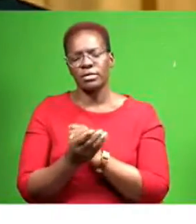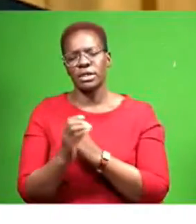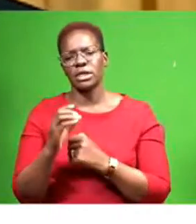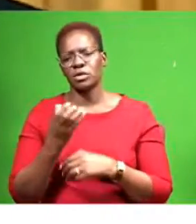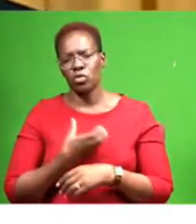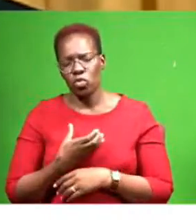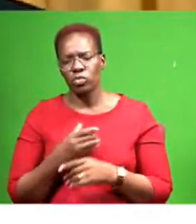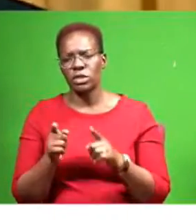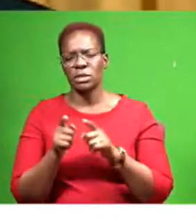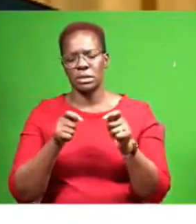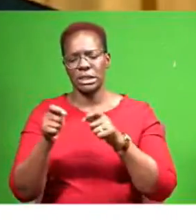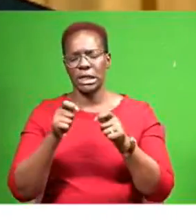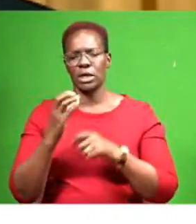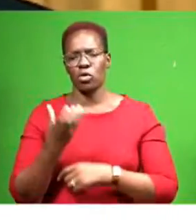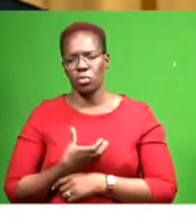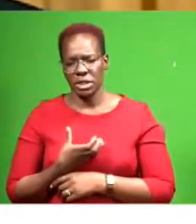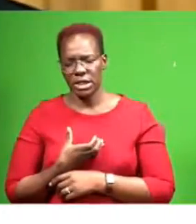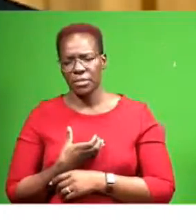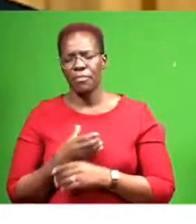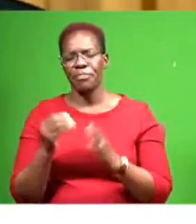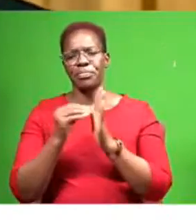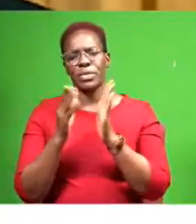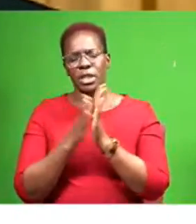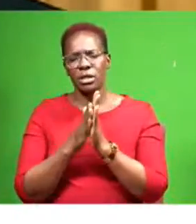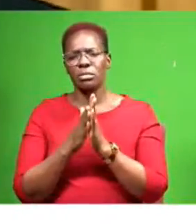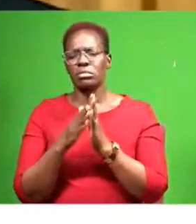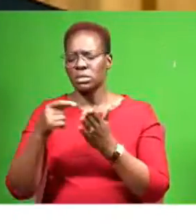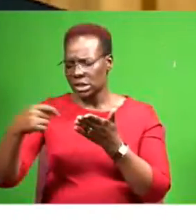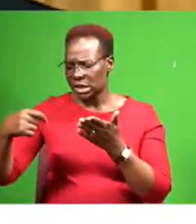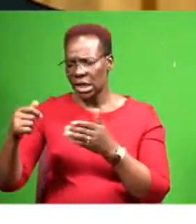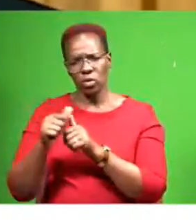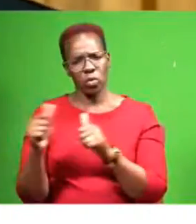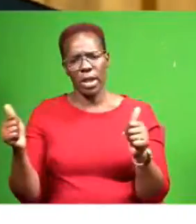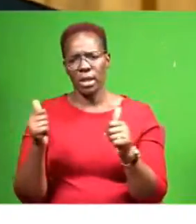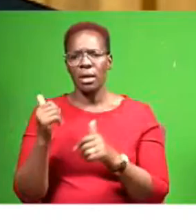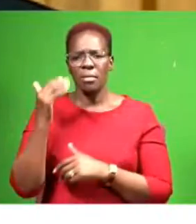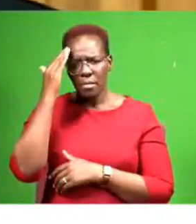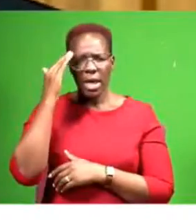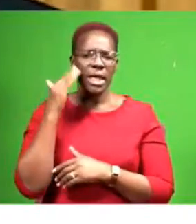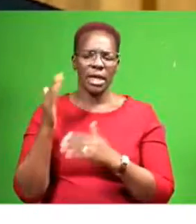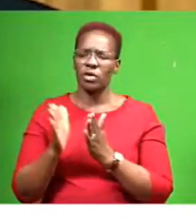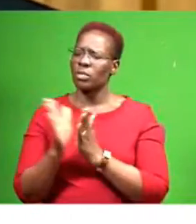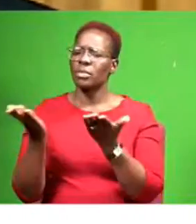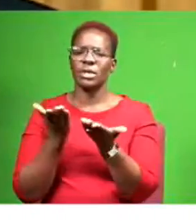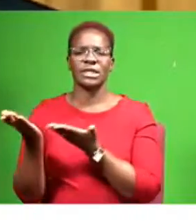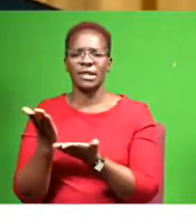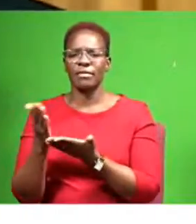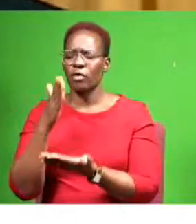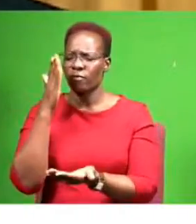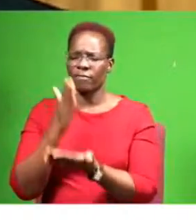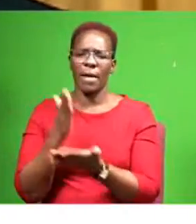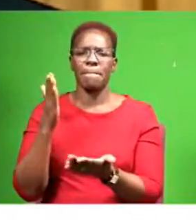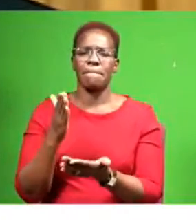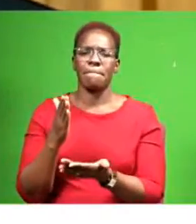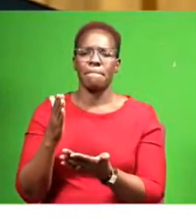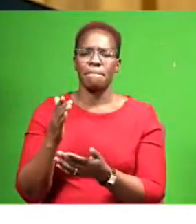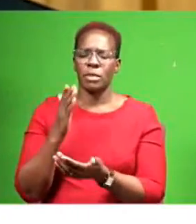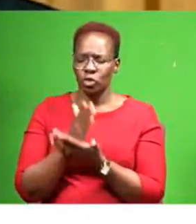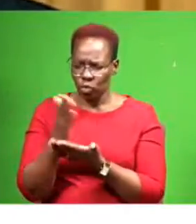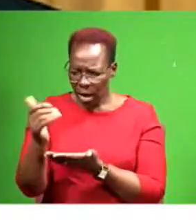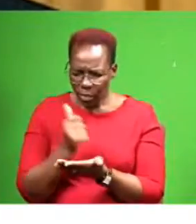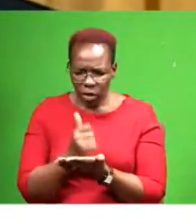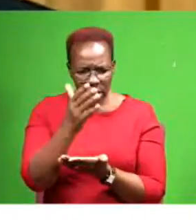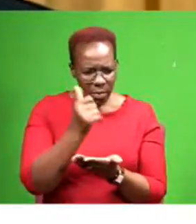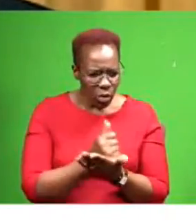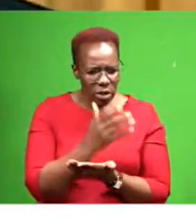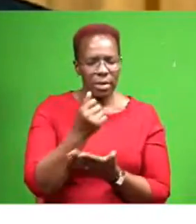Committee. The Gazette notices were duly signed by the Head of Public Service, confirming that the appointments were